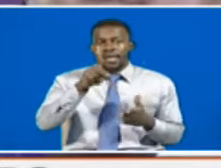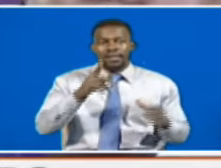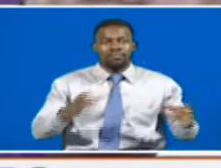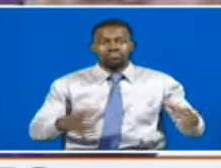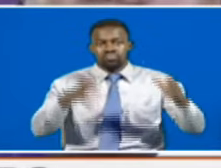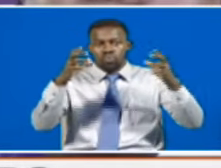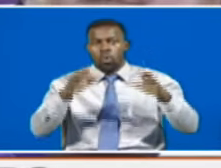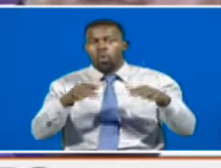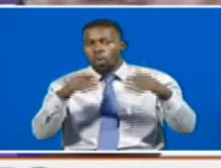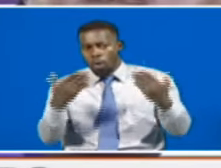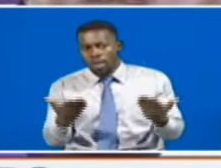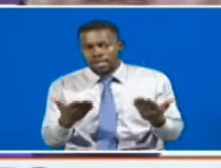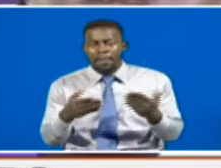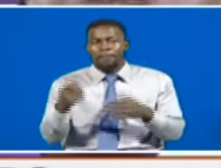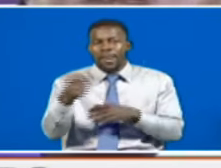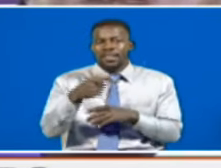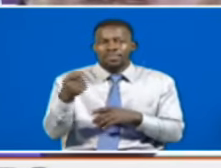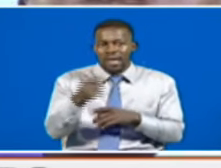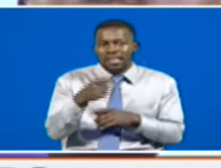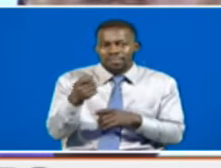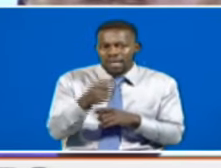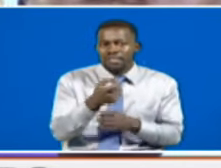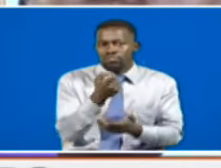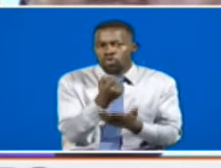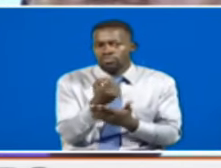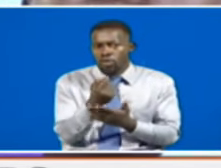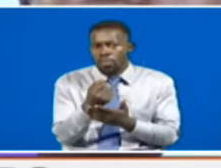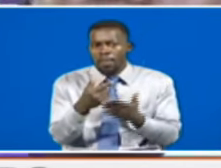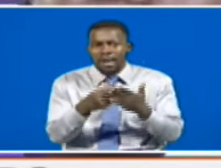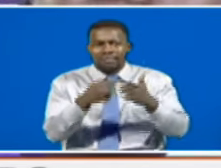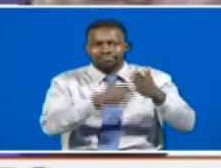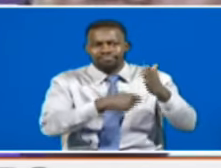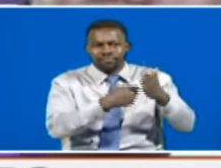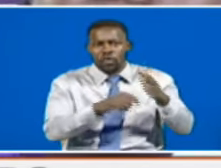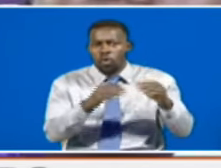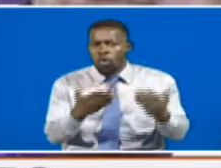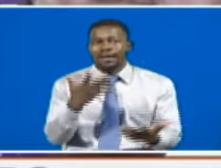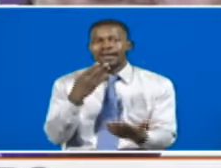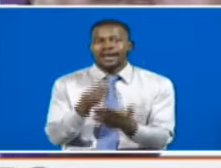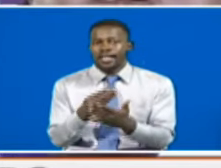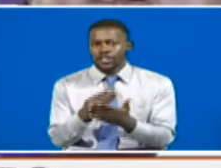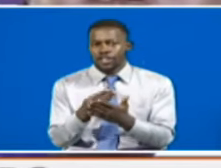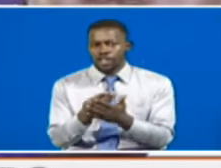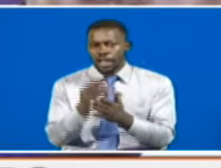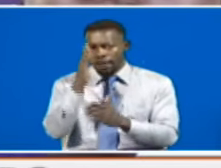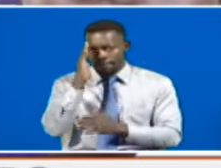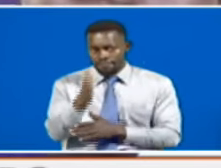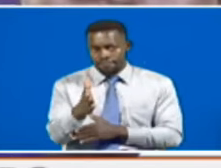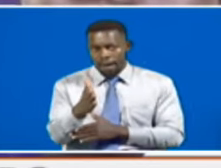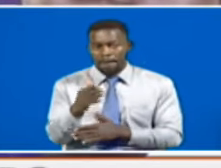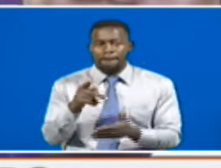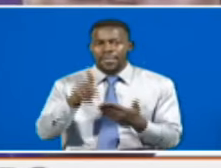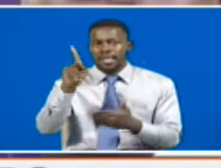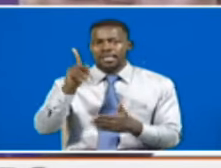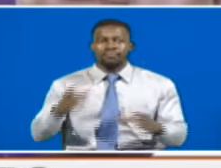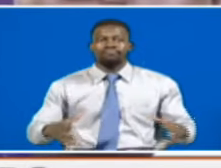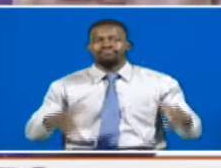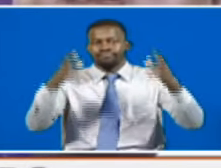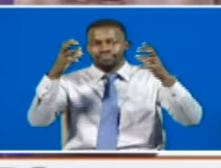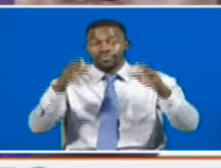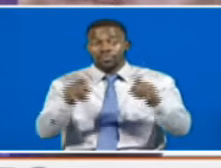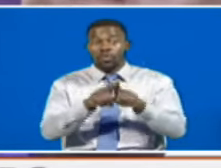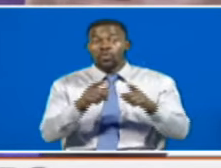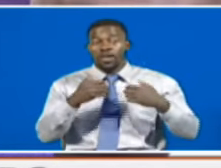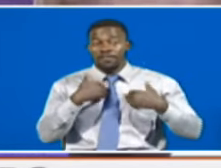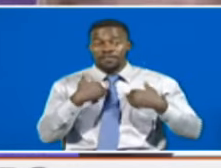your money in installments, or you can buy your tank like in cash. We also have a program for retirees.